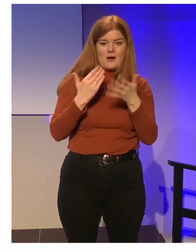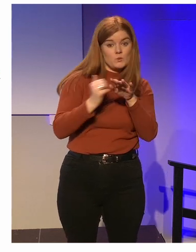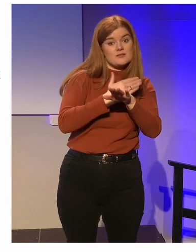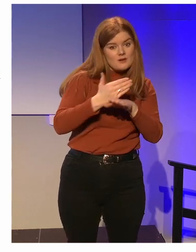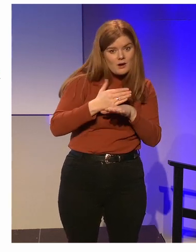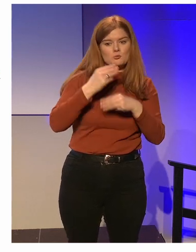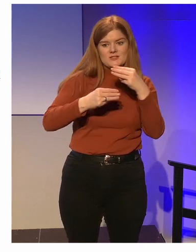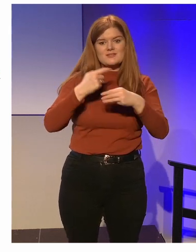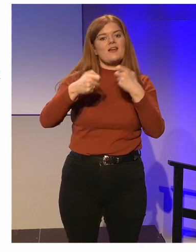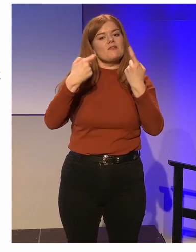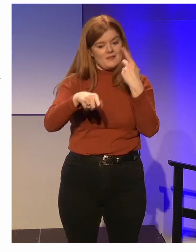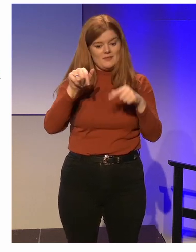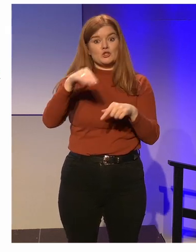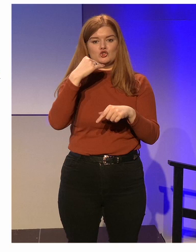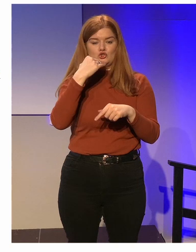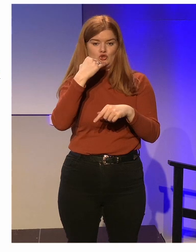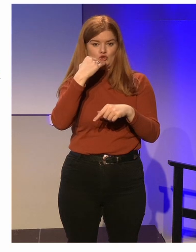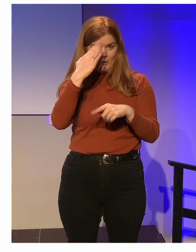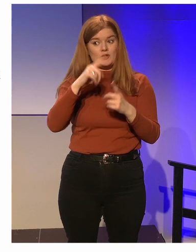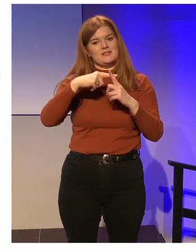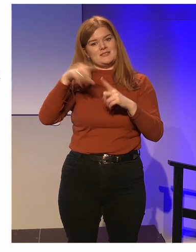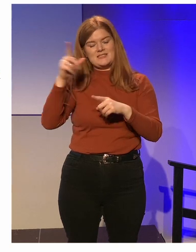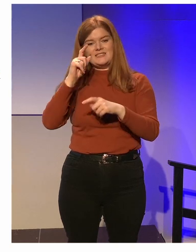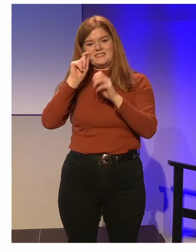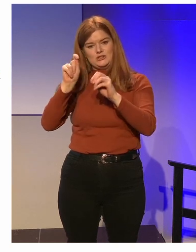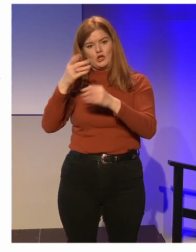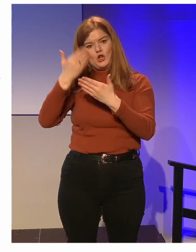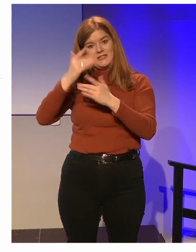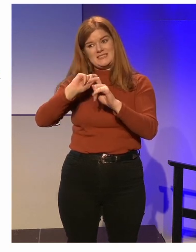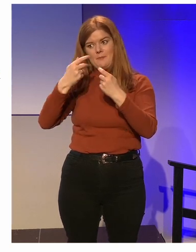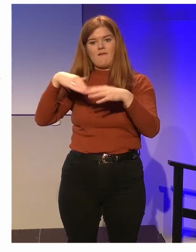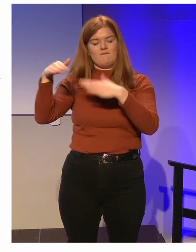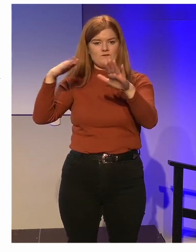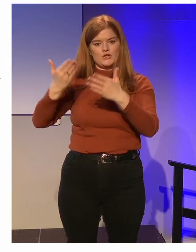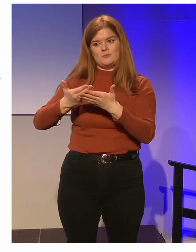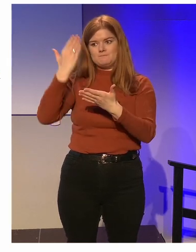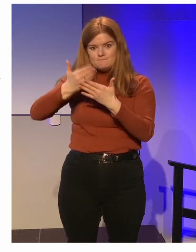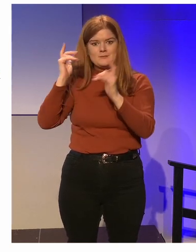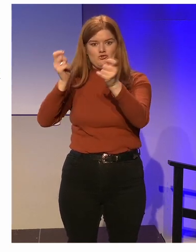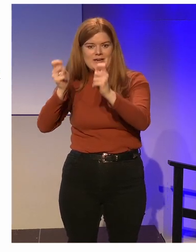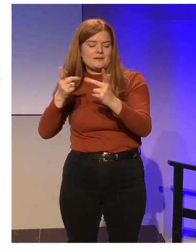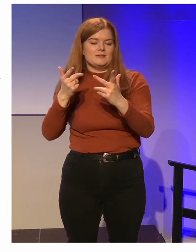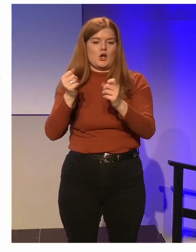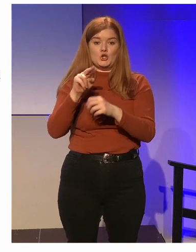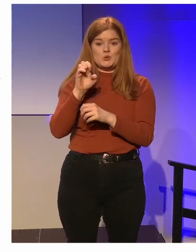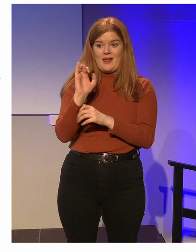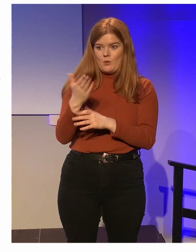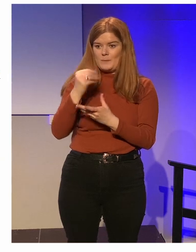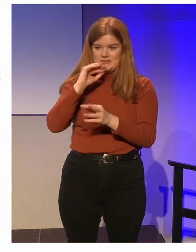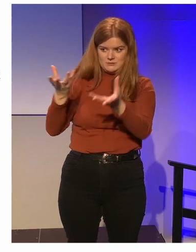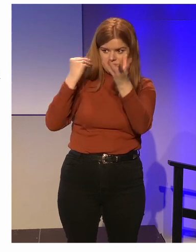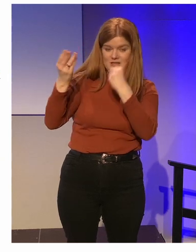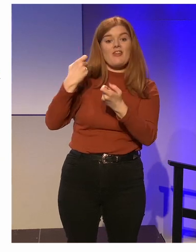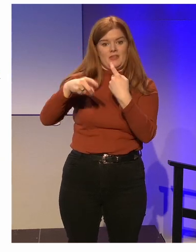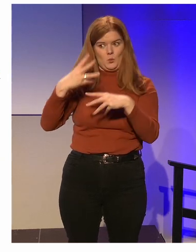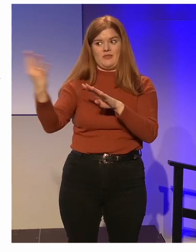starting the process. But then that summer, we sent our teaching and learning team off to do some serious training on UDL. So when